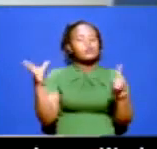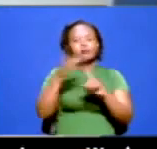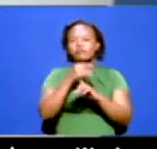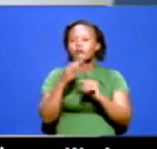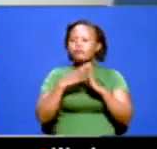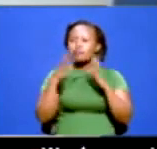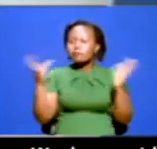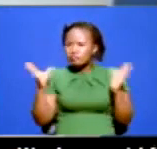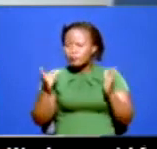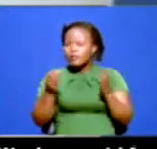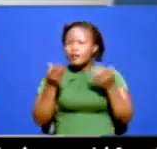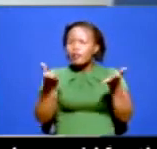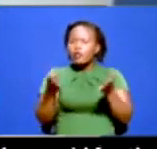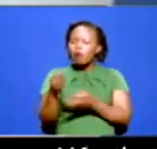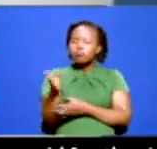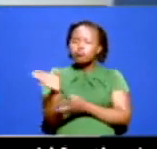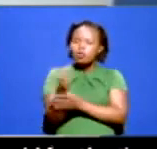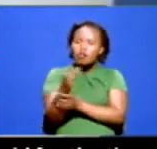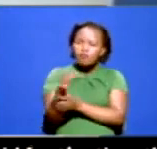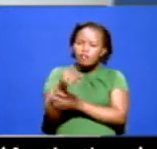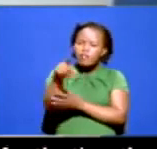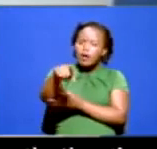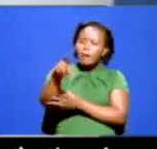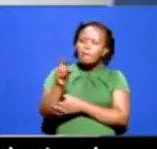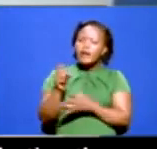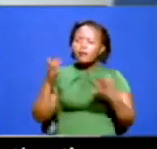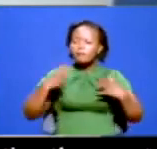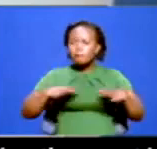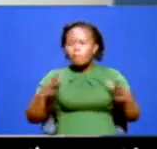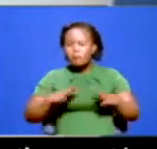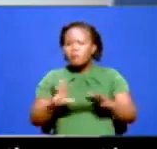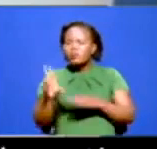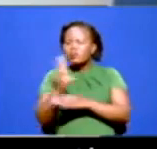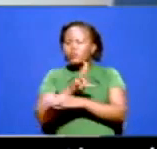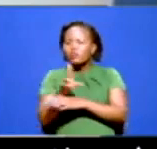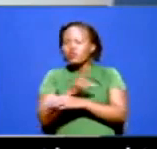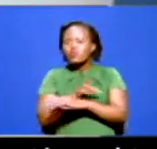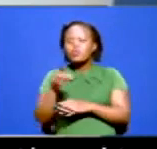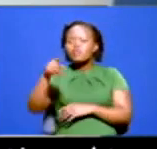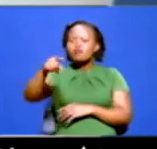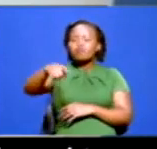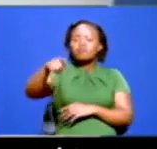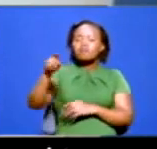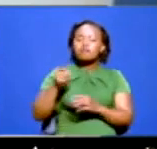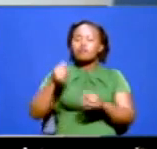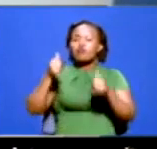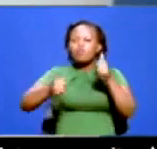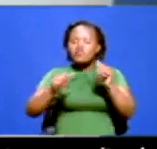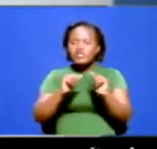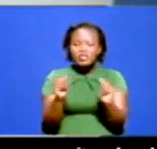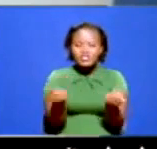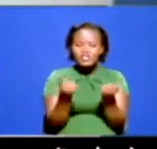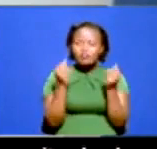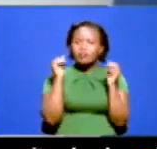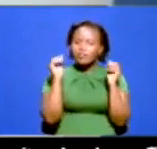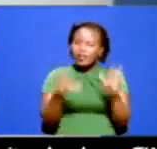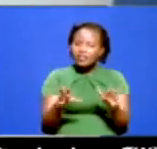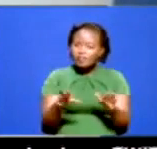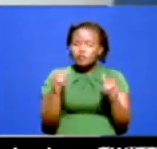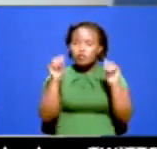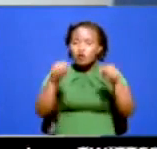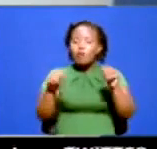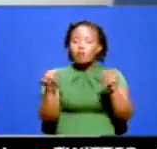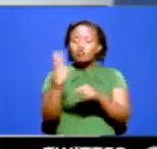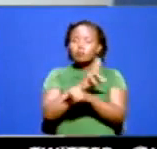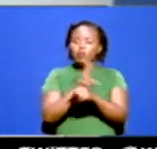fishermen having to use canoes that are not safe, we can be able to generate a lot of